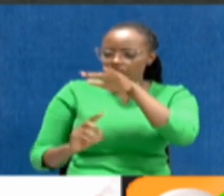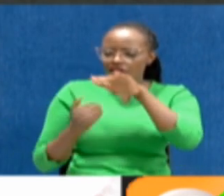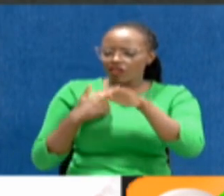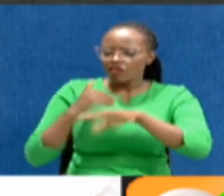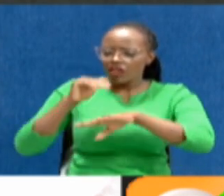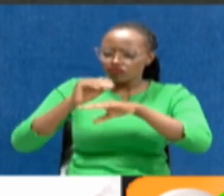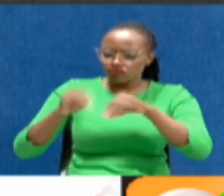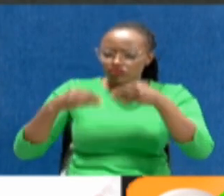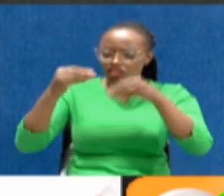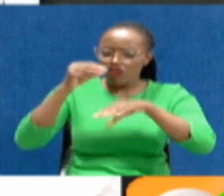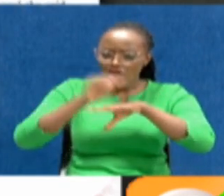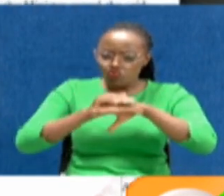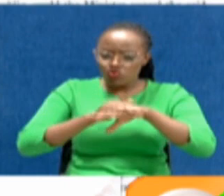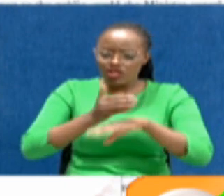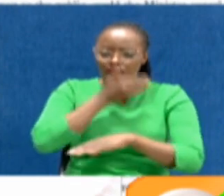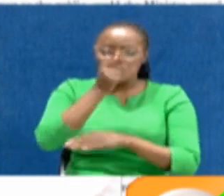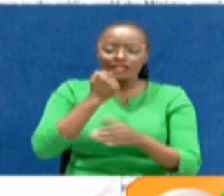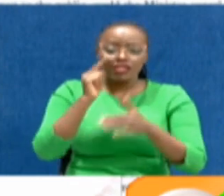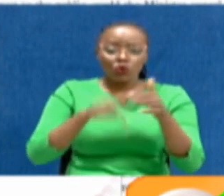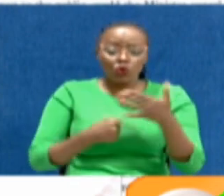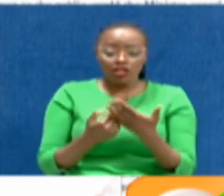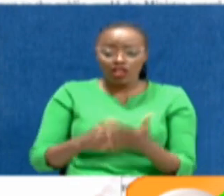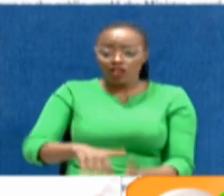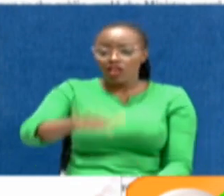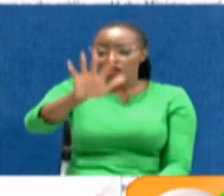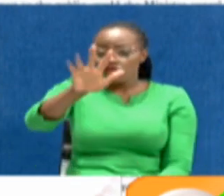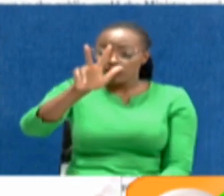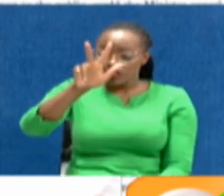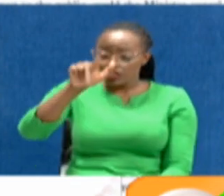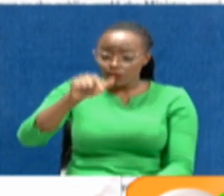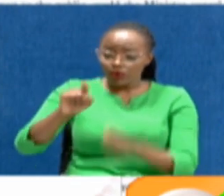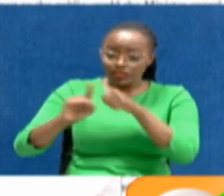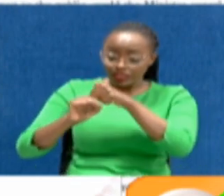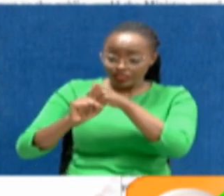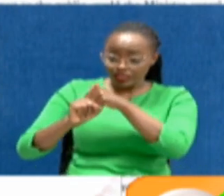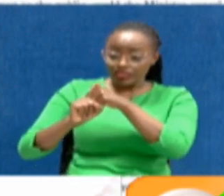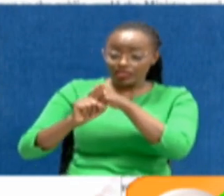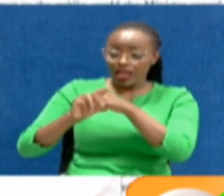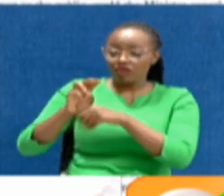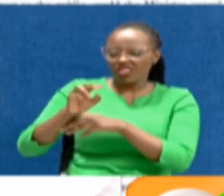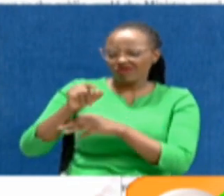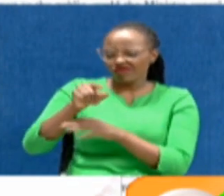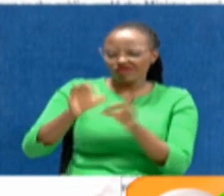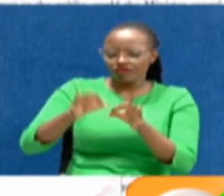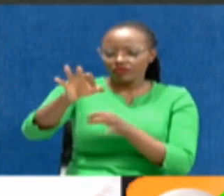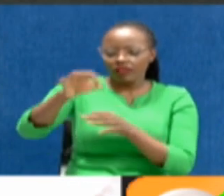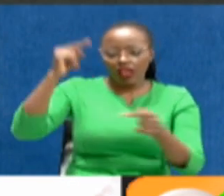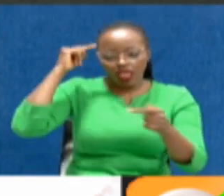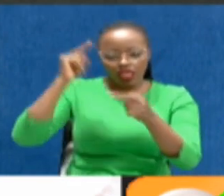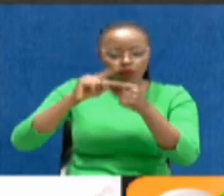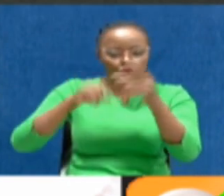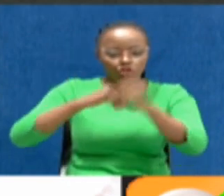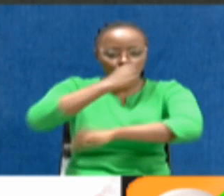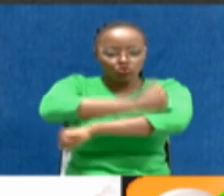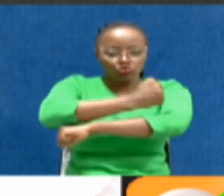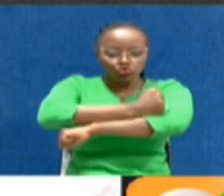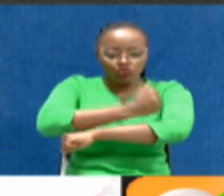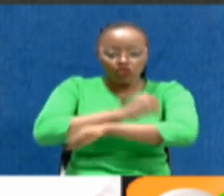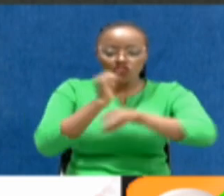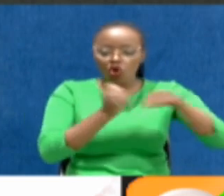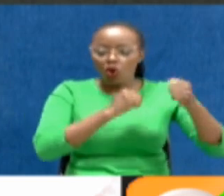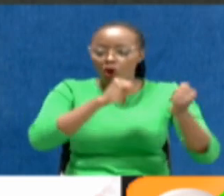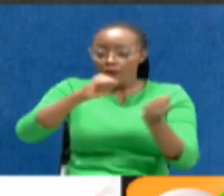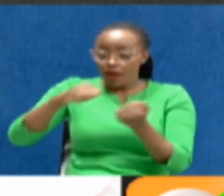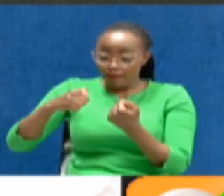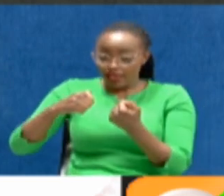give a satisfactory answer, only saying the 53.68 hectares of land was meant for a school. The late Homa Bay